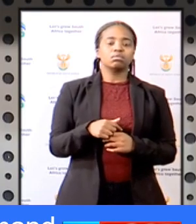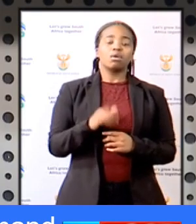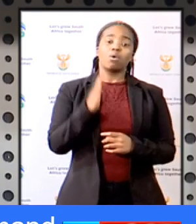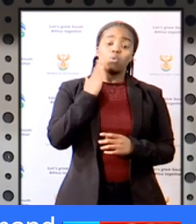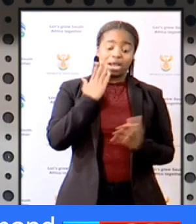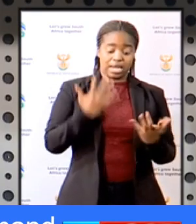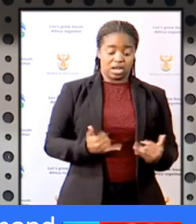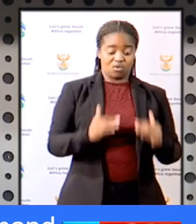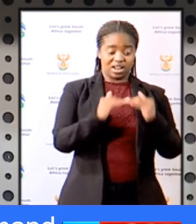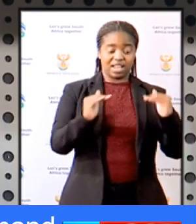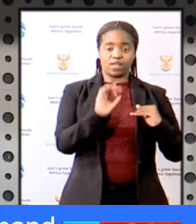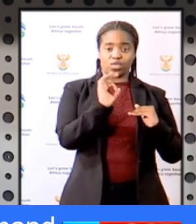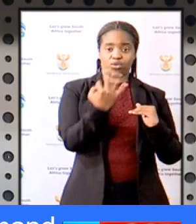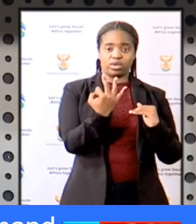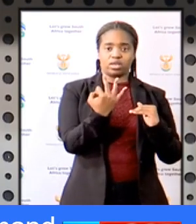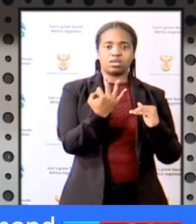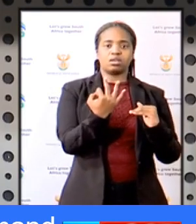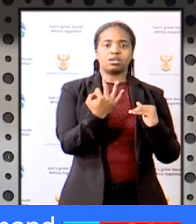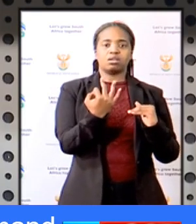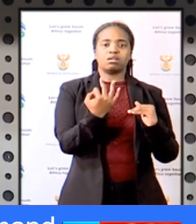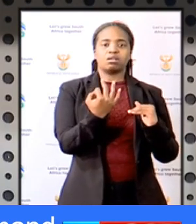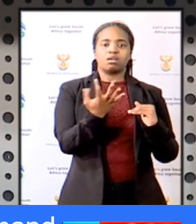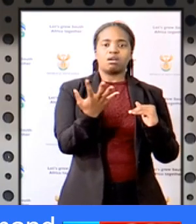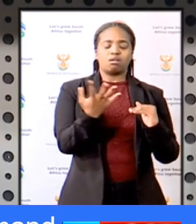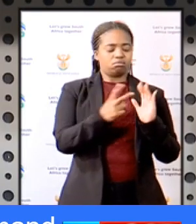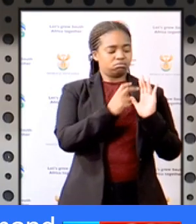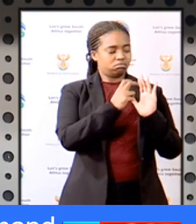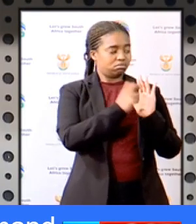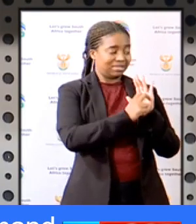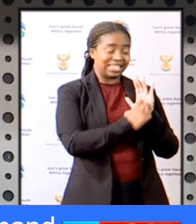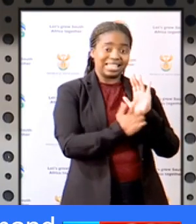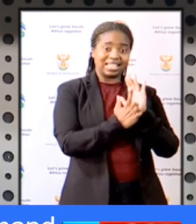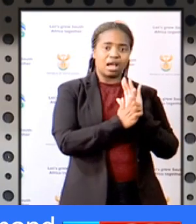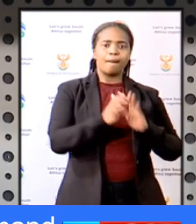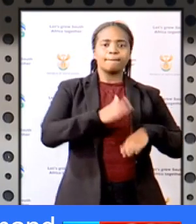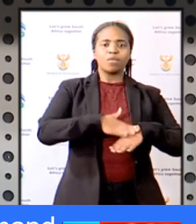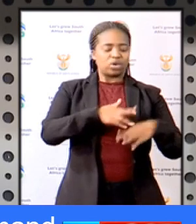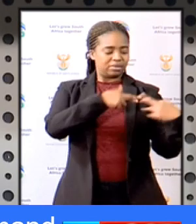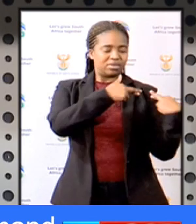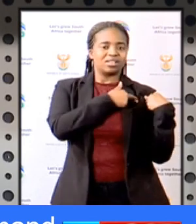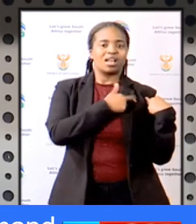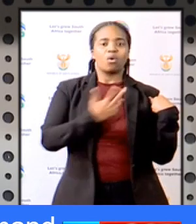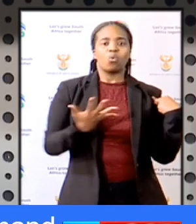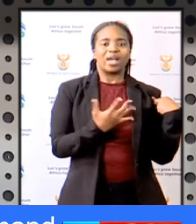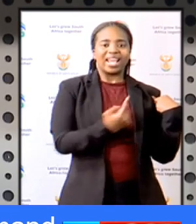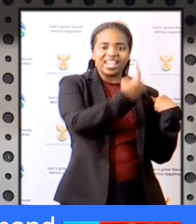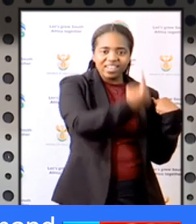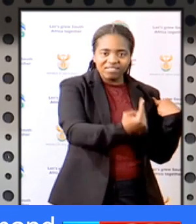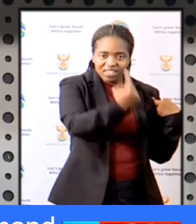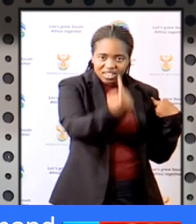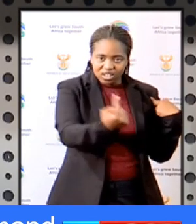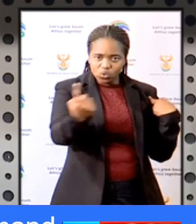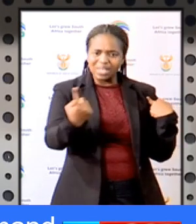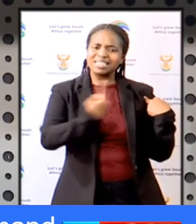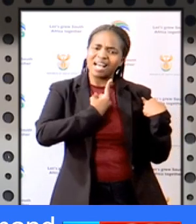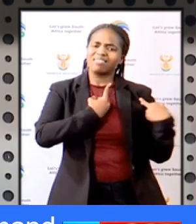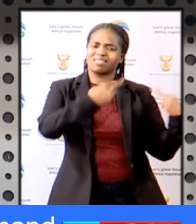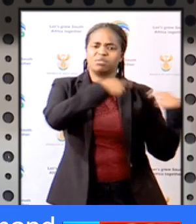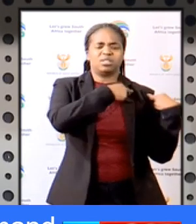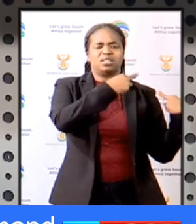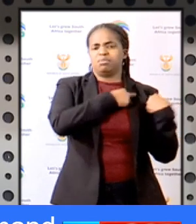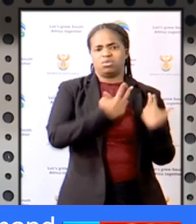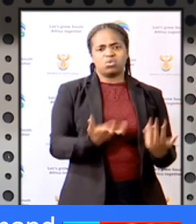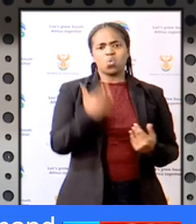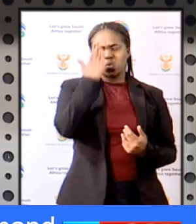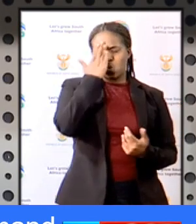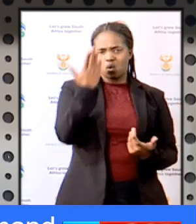stage level 3, the regulations place more responsibilities on the individuals themselves to take